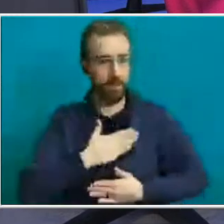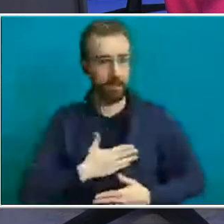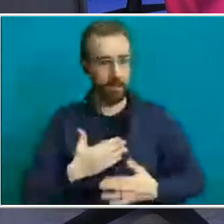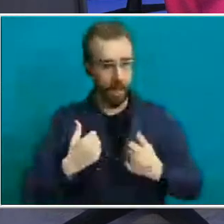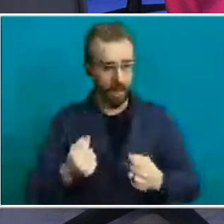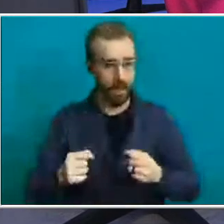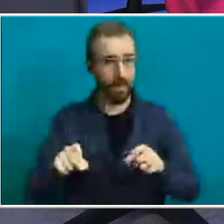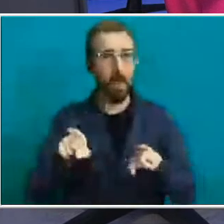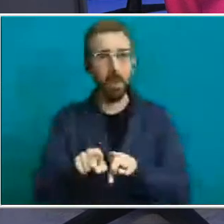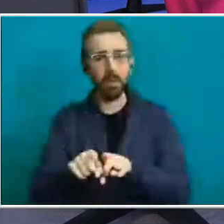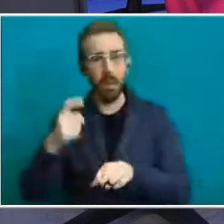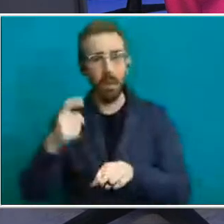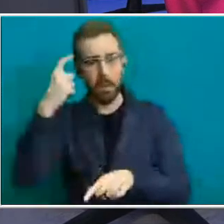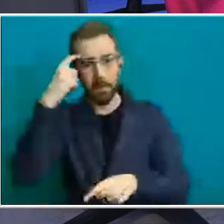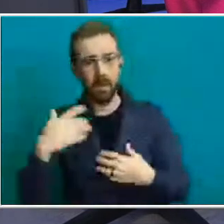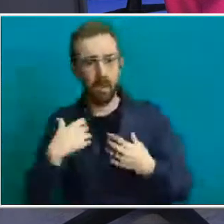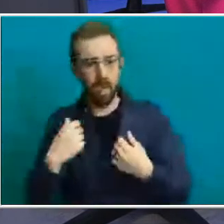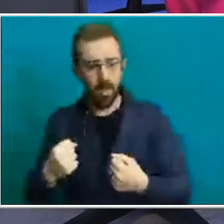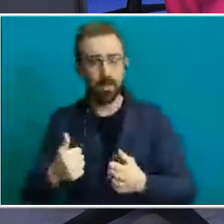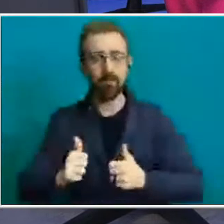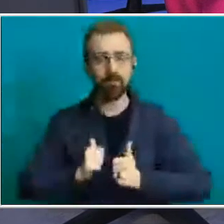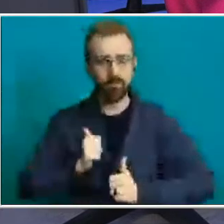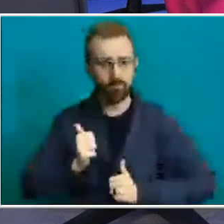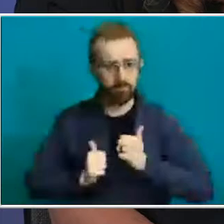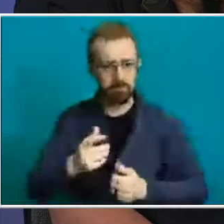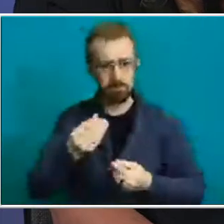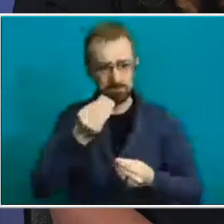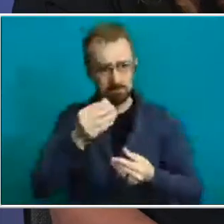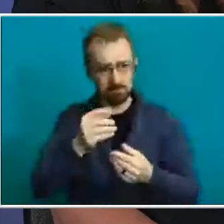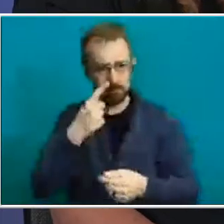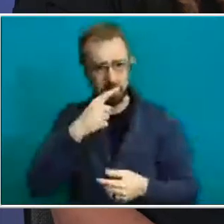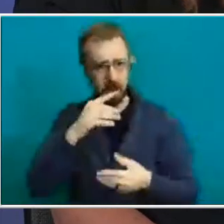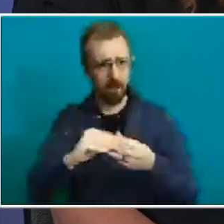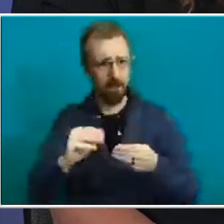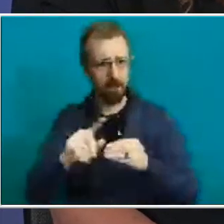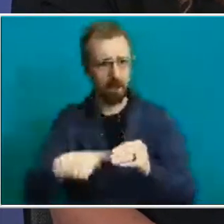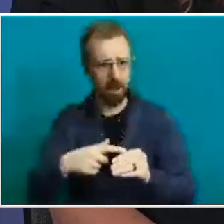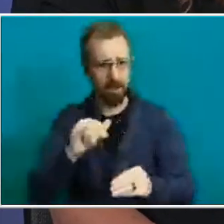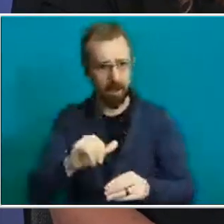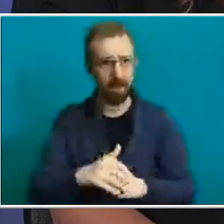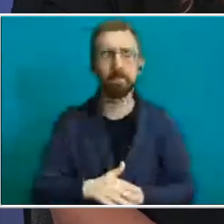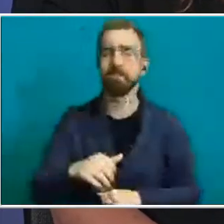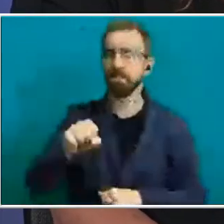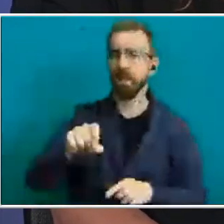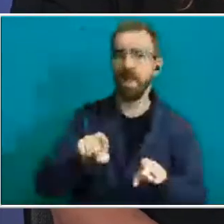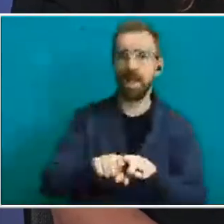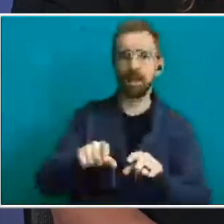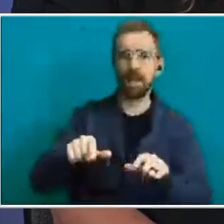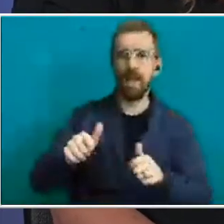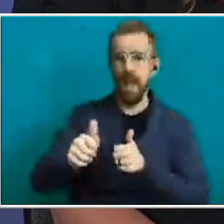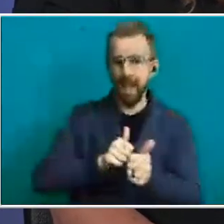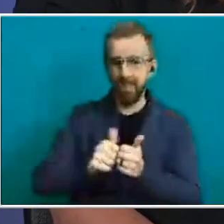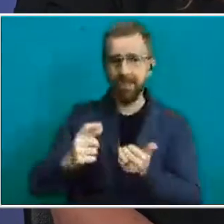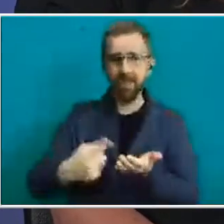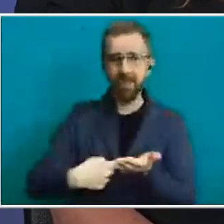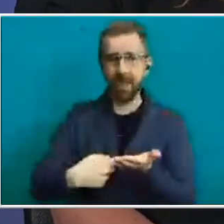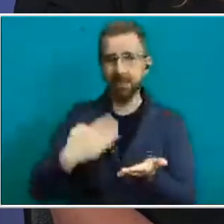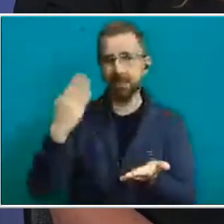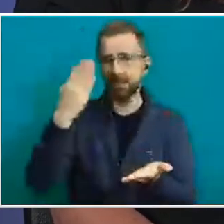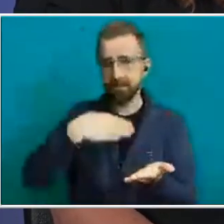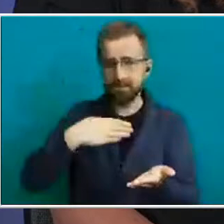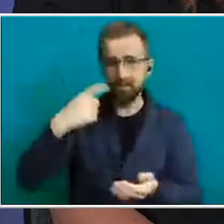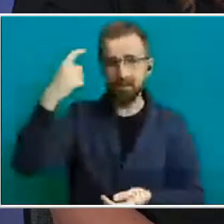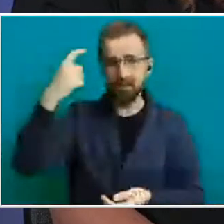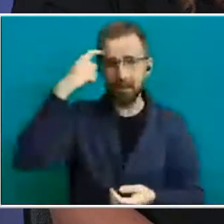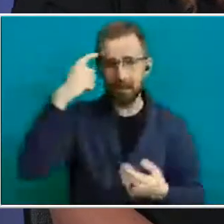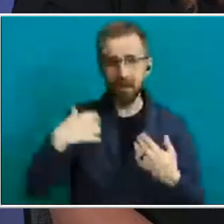and well-being as well. Can you tell us a little bit more about that? Yeah, of course. I think as an athlete, getting injured, sometimes it's overlooked for your mental health, because